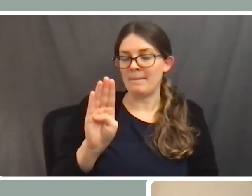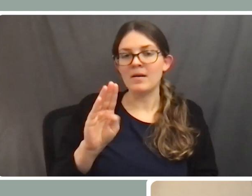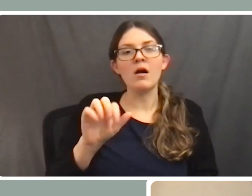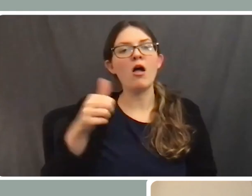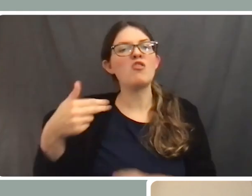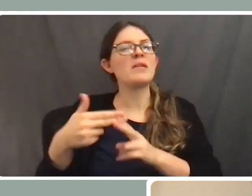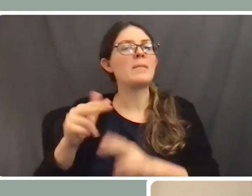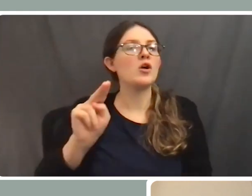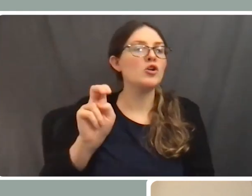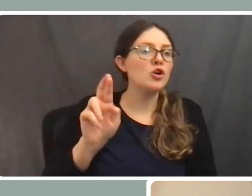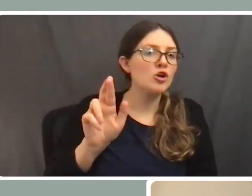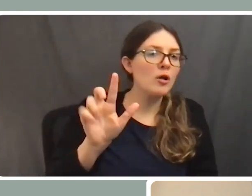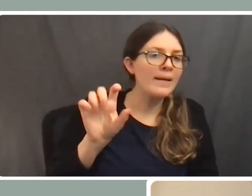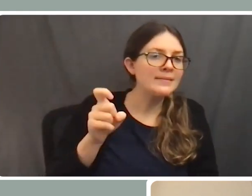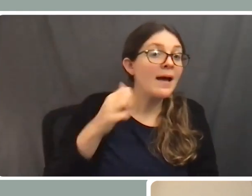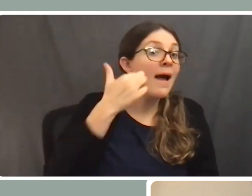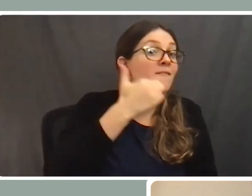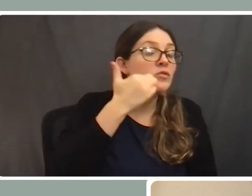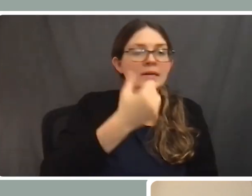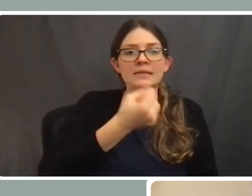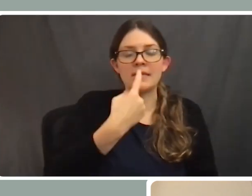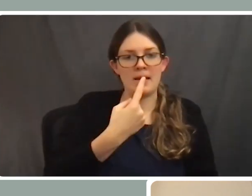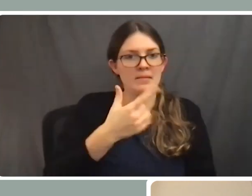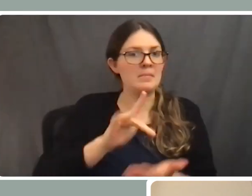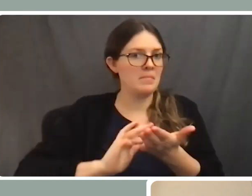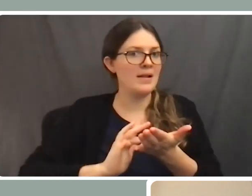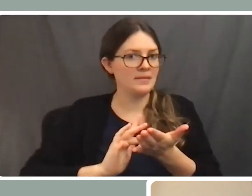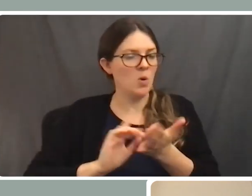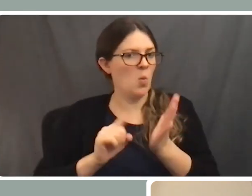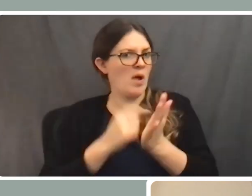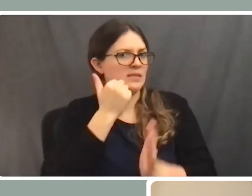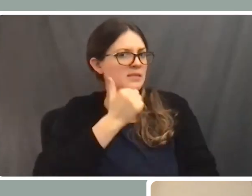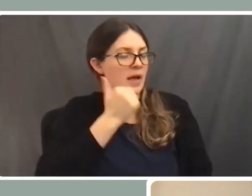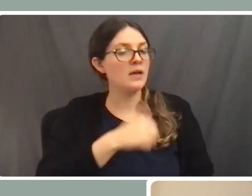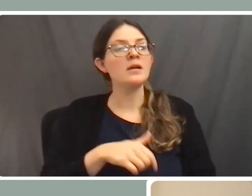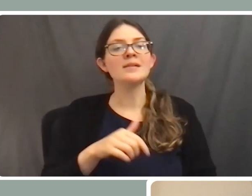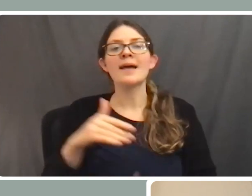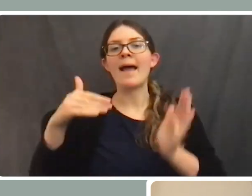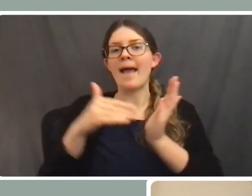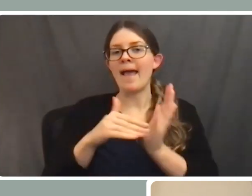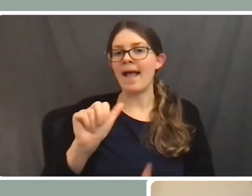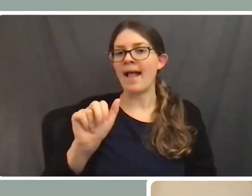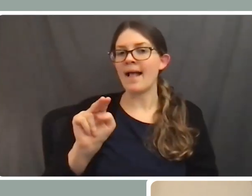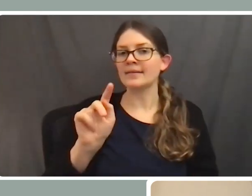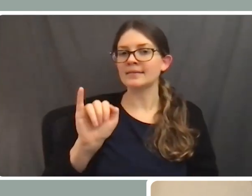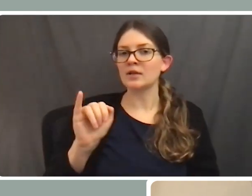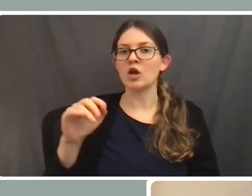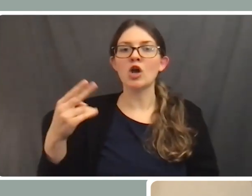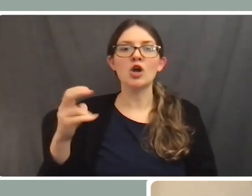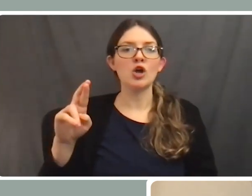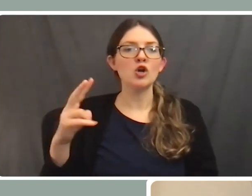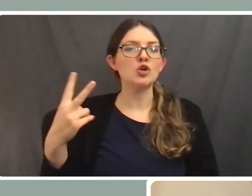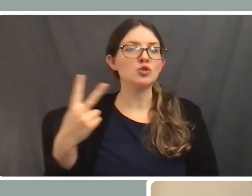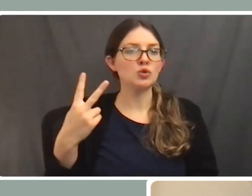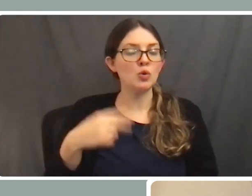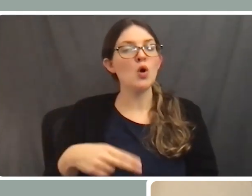day oral medication, has been shown, it's an anti-HER2 pill type of medication called a tyrosine